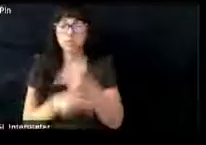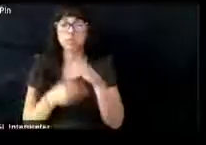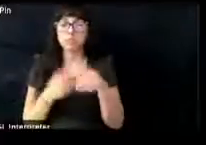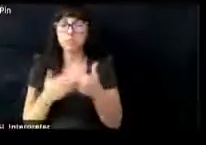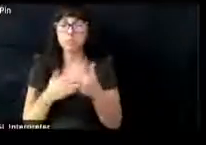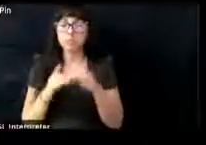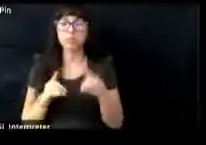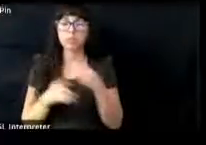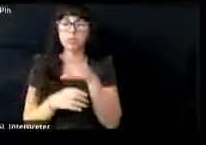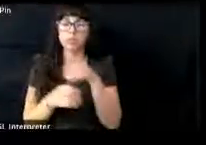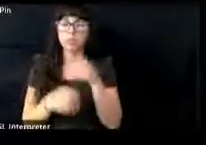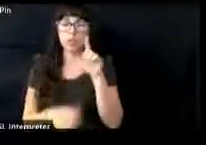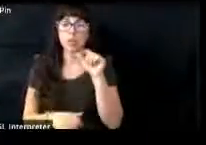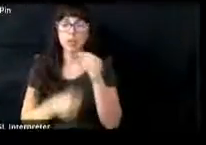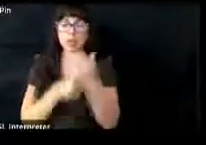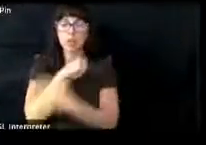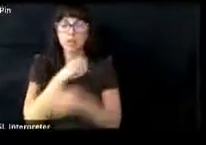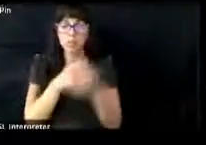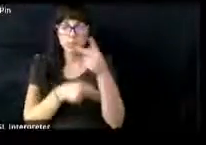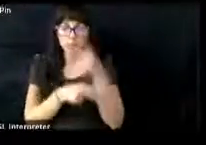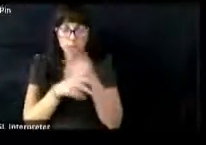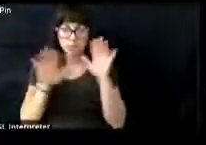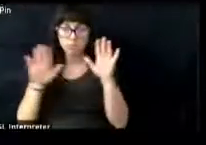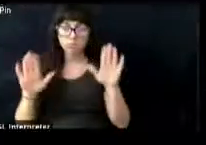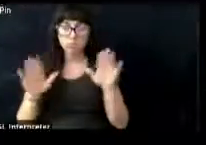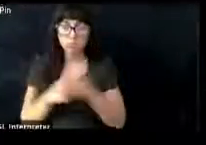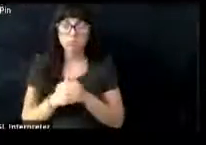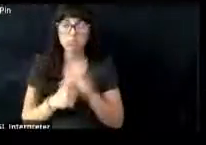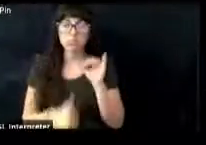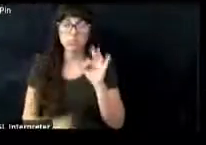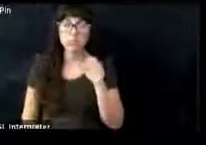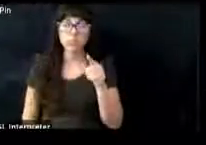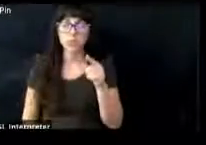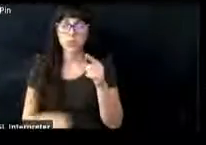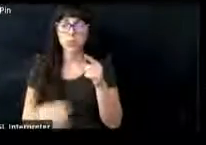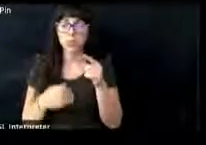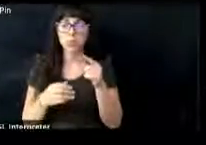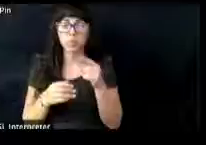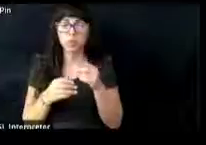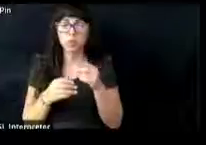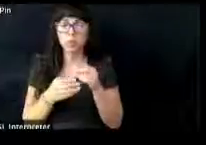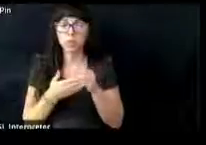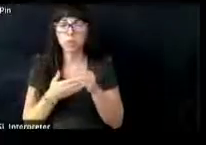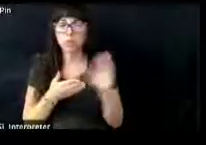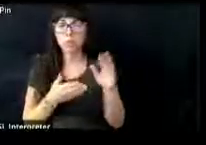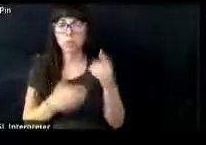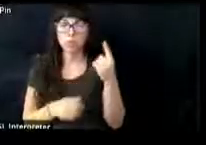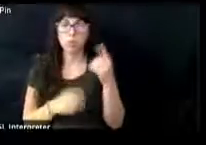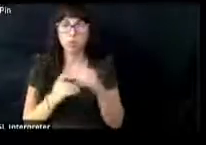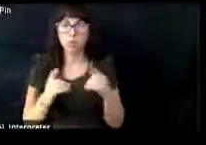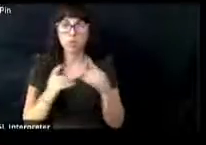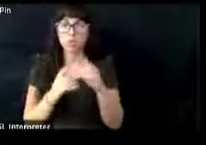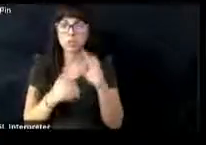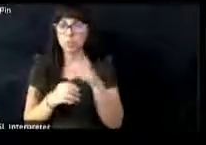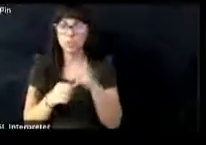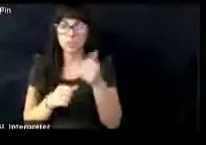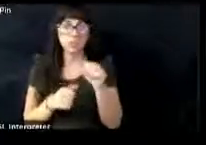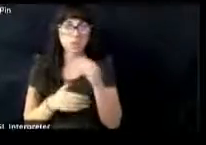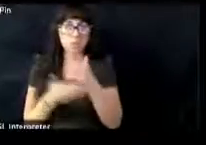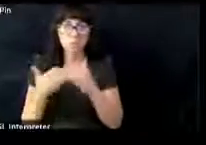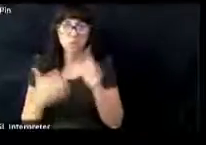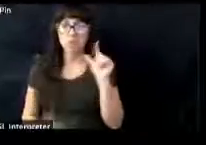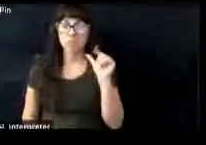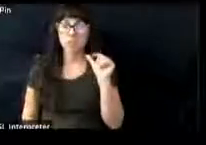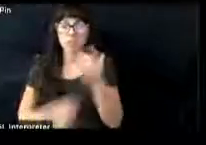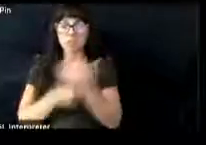Angeles County intact. I think losing a district in any part of Los Angeles County